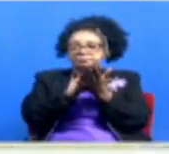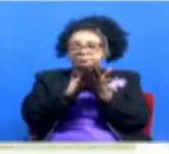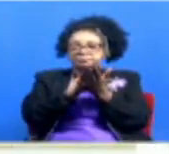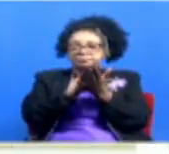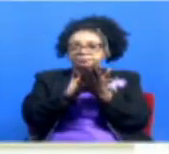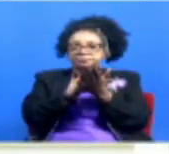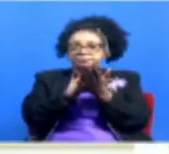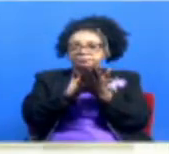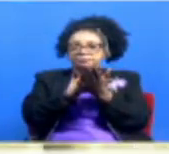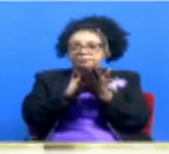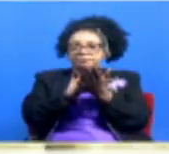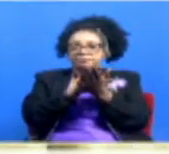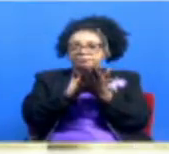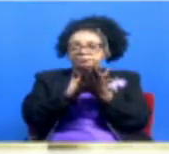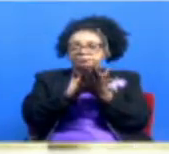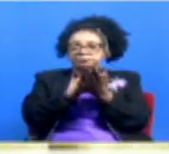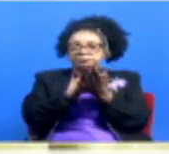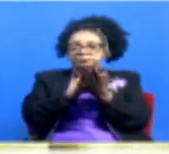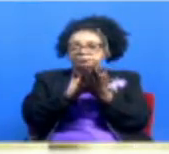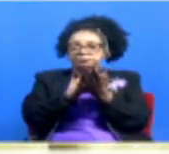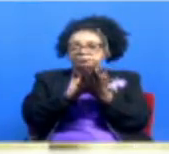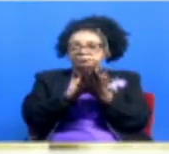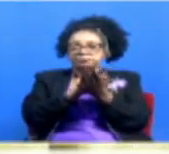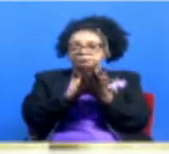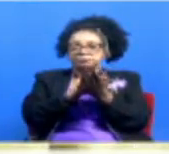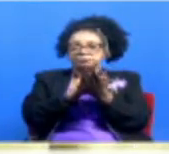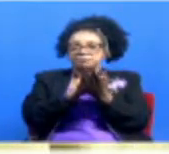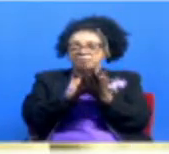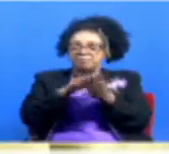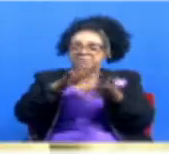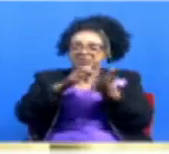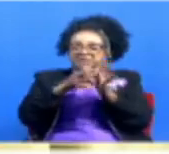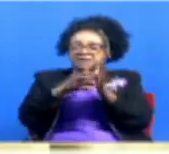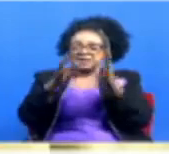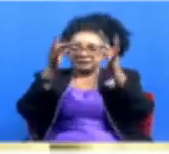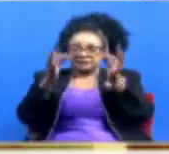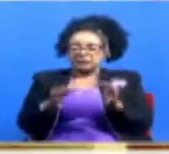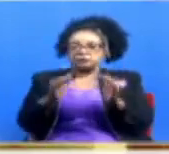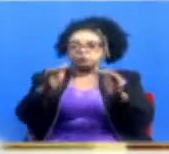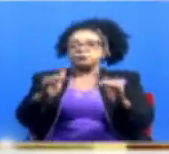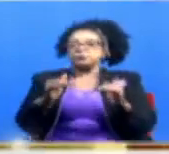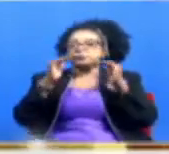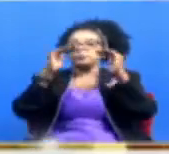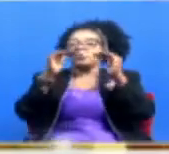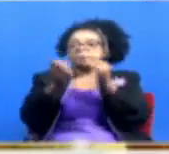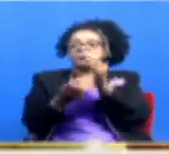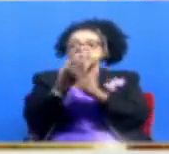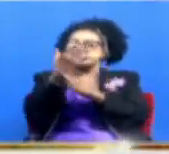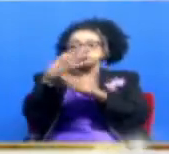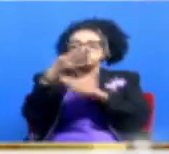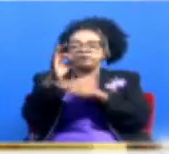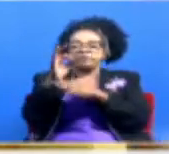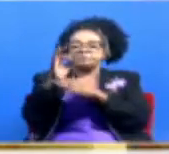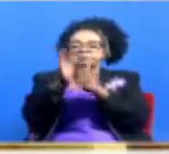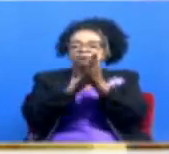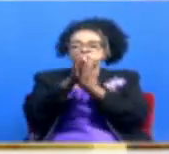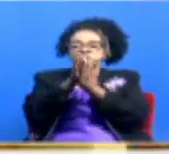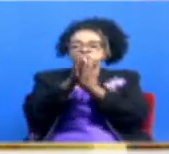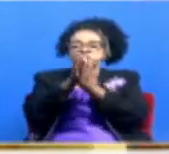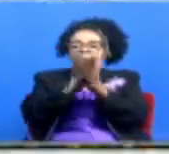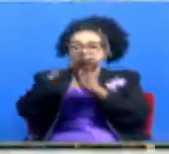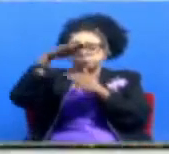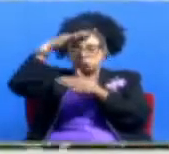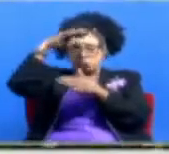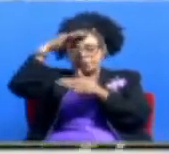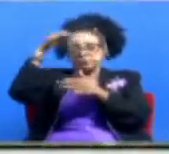After selling honey for some time, they decided to move a step higher by venturing into production of body jelly, soap, and even